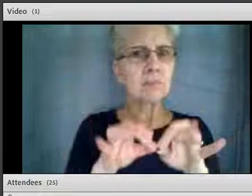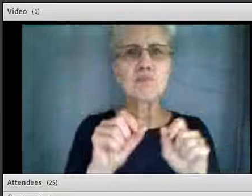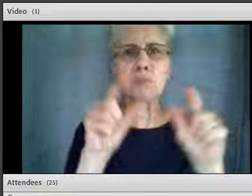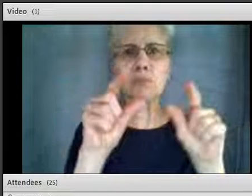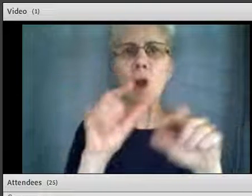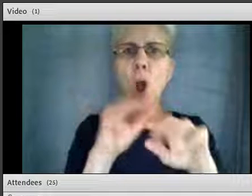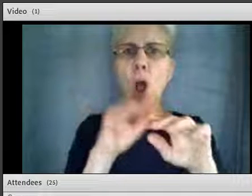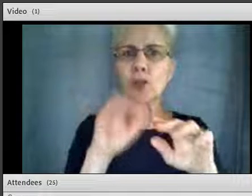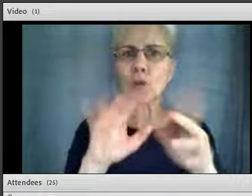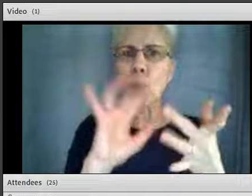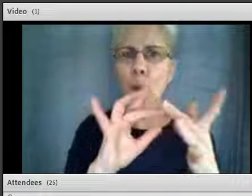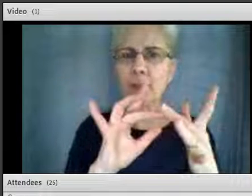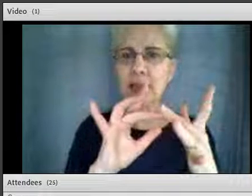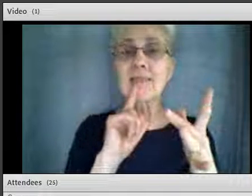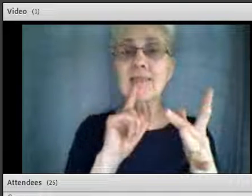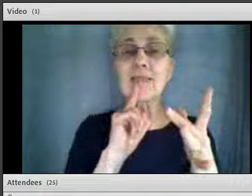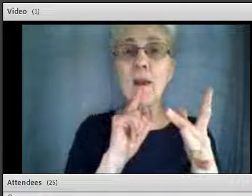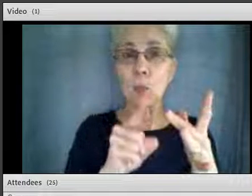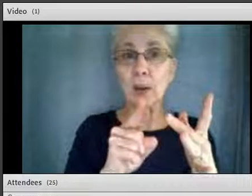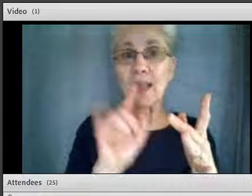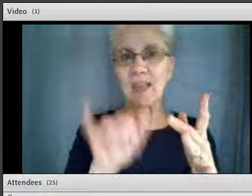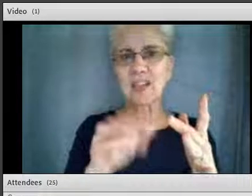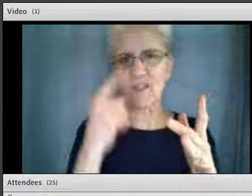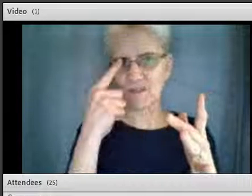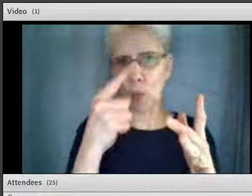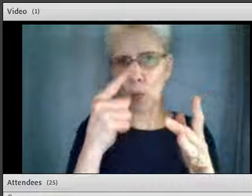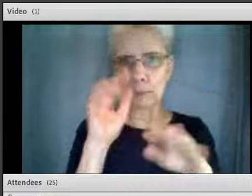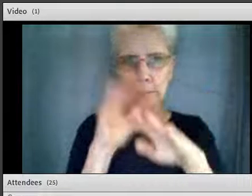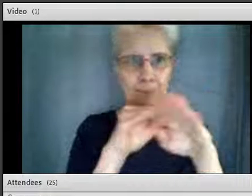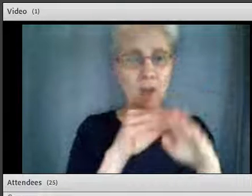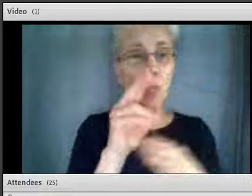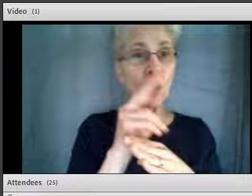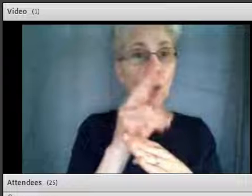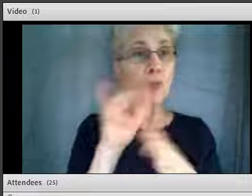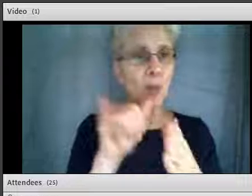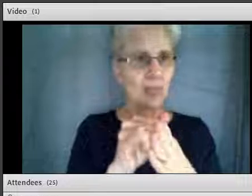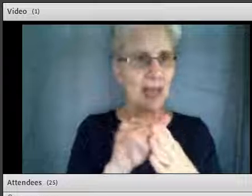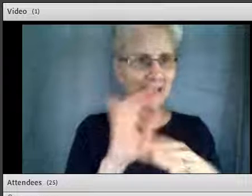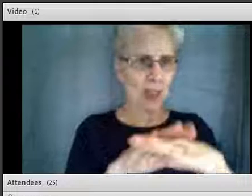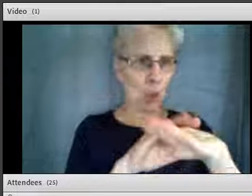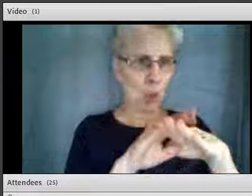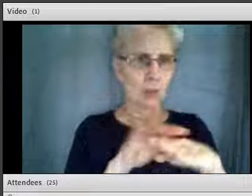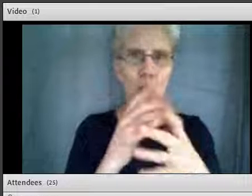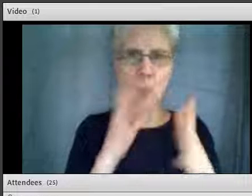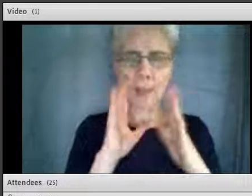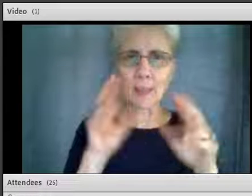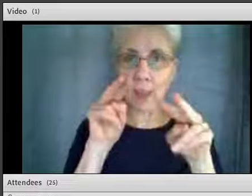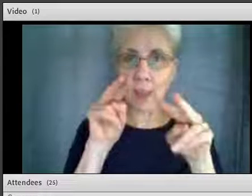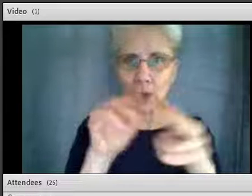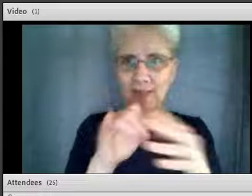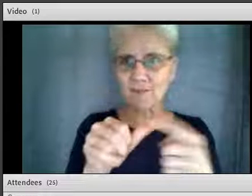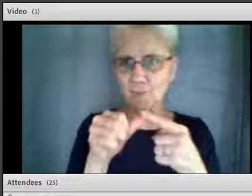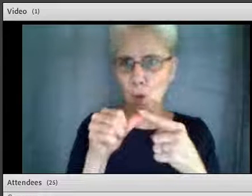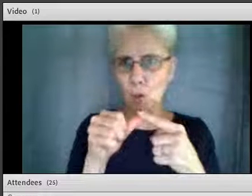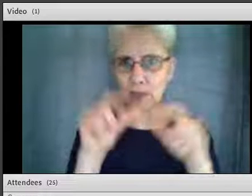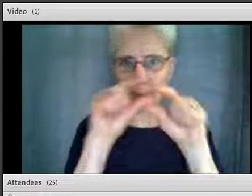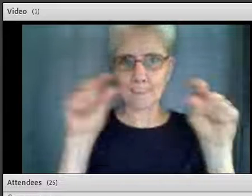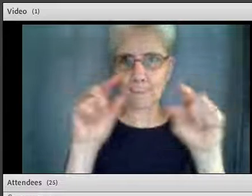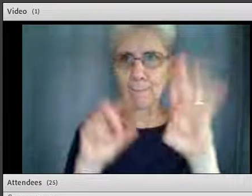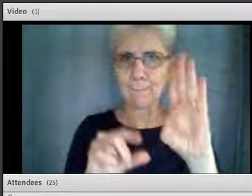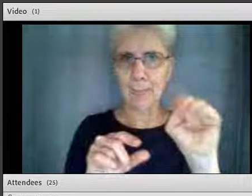that's to the user, that is an alert, and they're going to look at that first. So it's really important to use it, but use